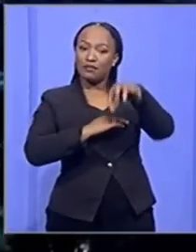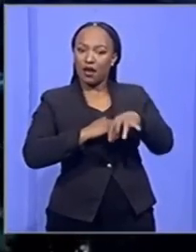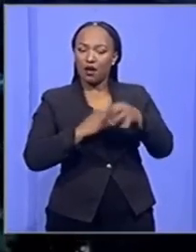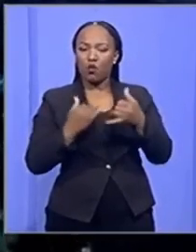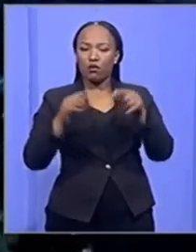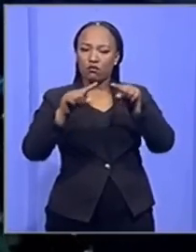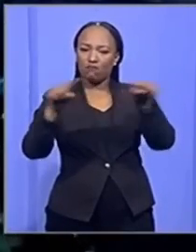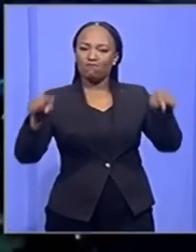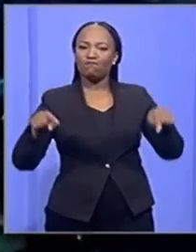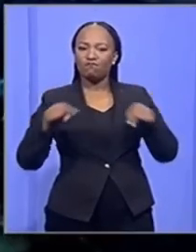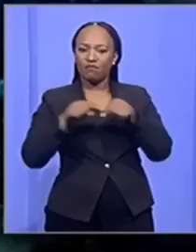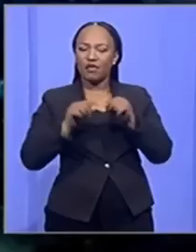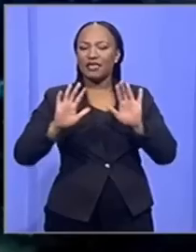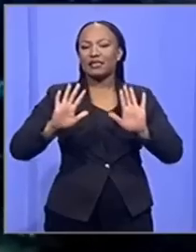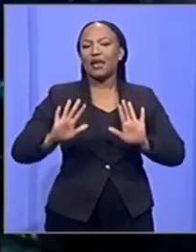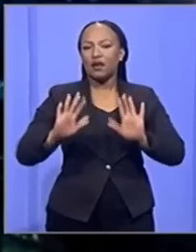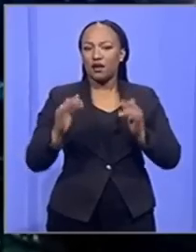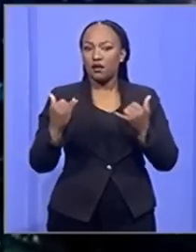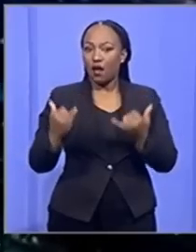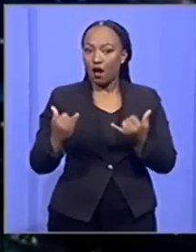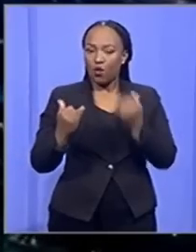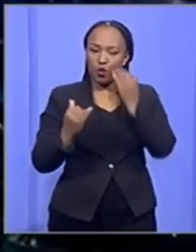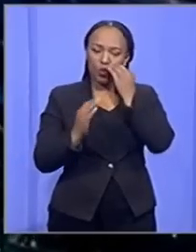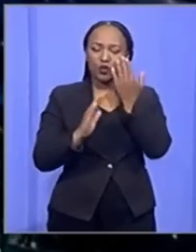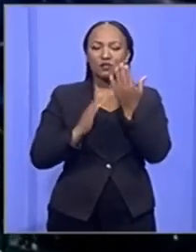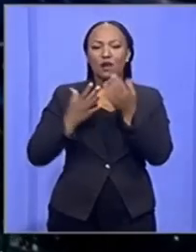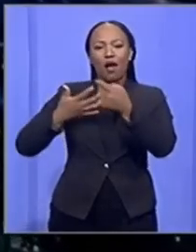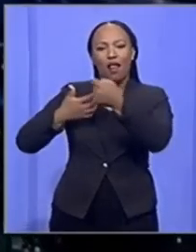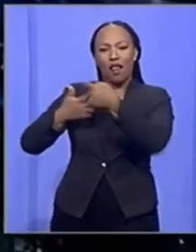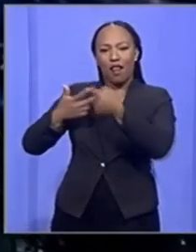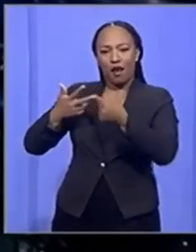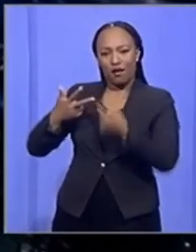10 gomme bjalo ka mehla re thoma ka dihlogo tša ditaba.